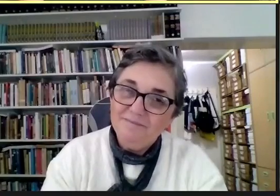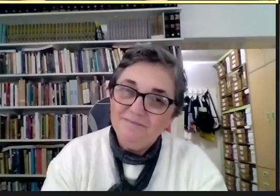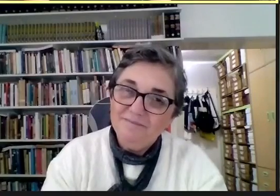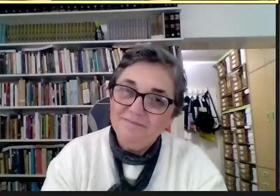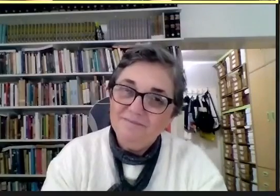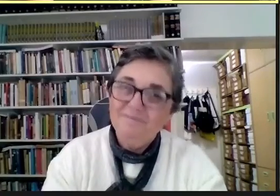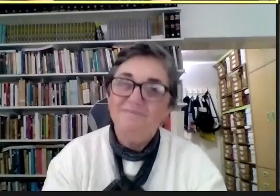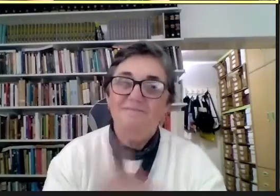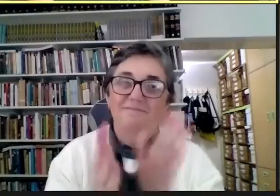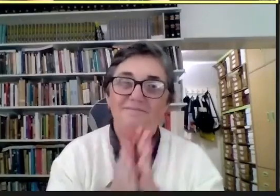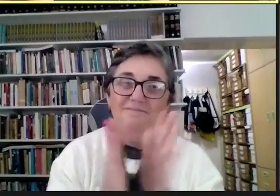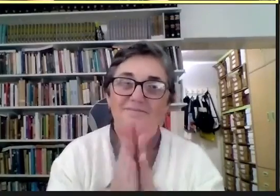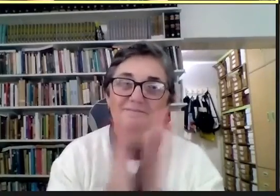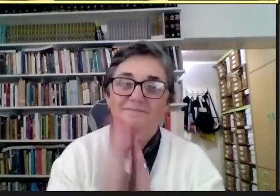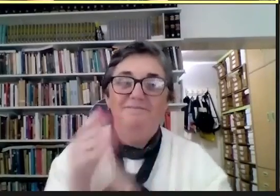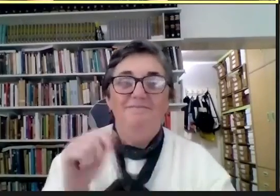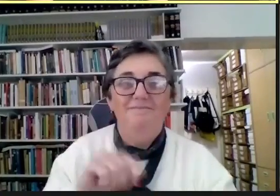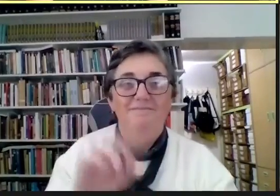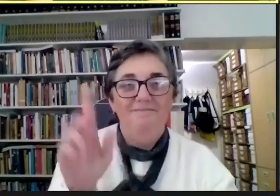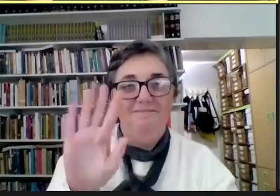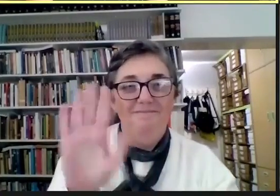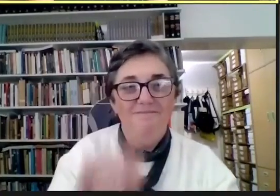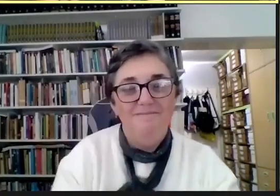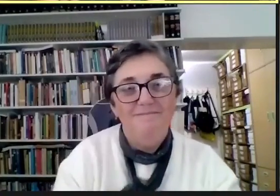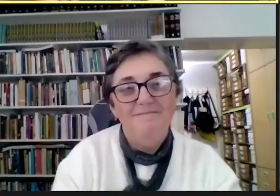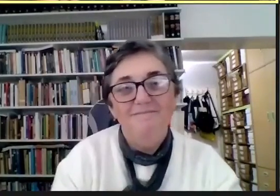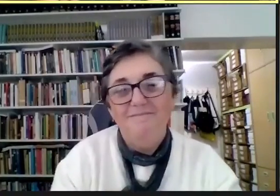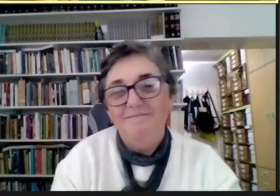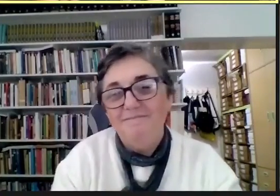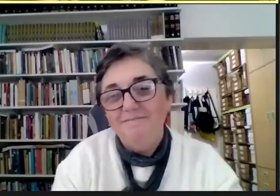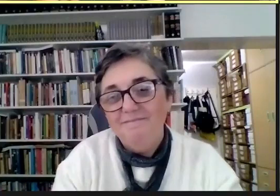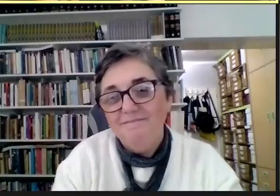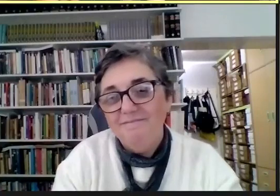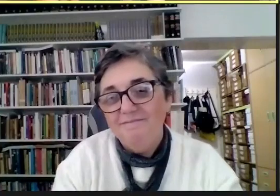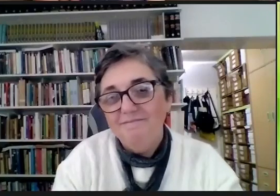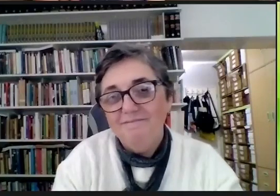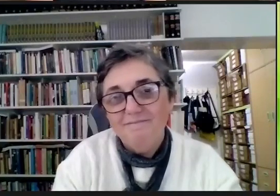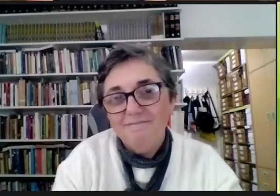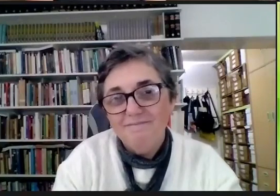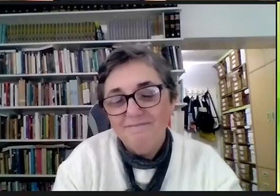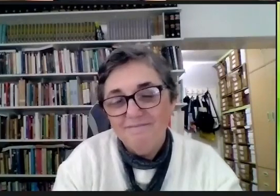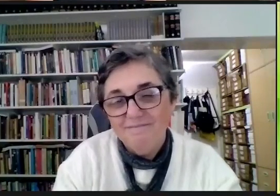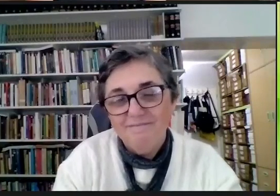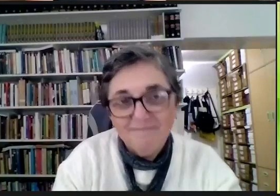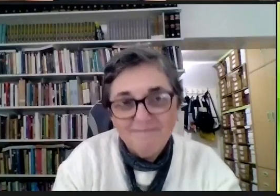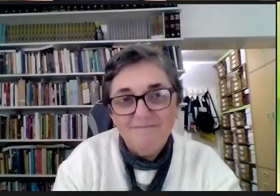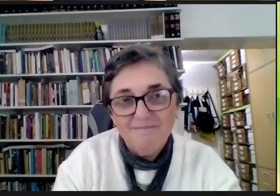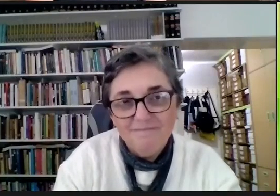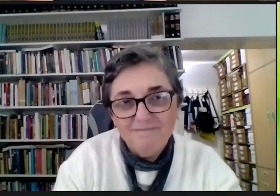and we'll see you tomorrow. Muchas gracias.